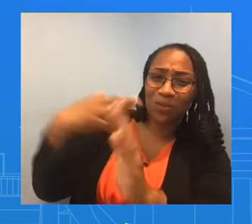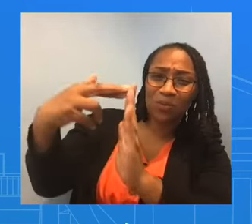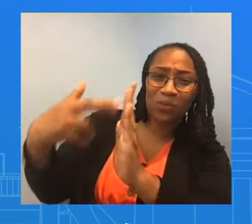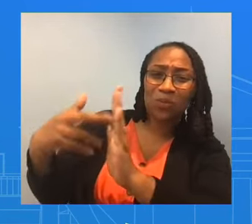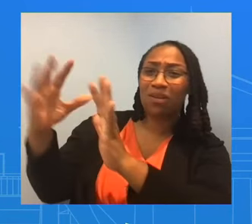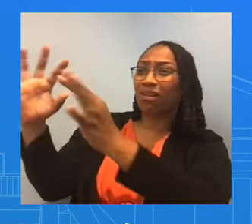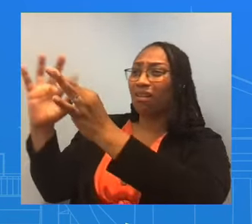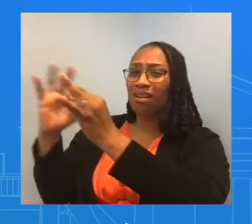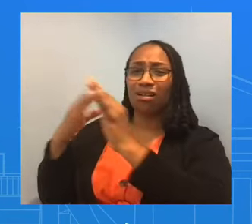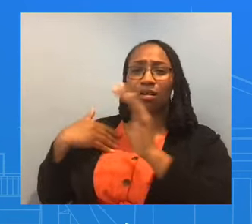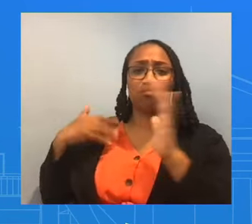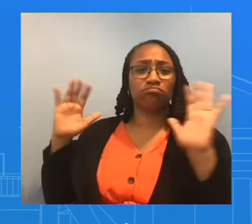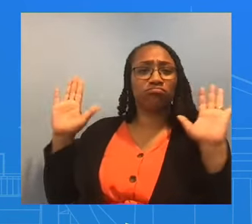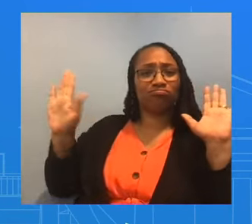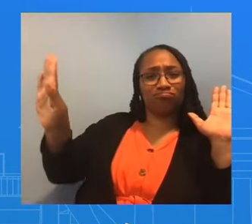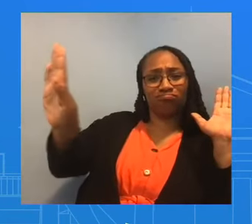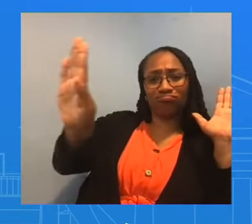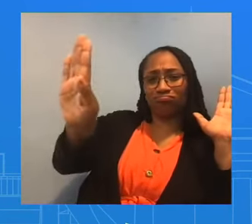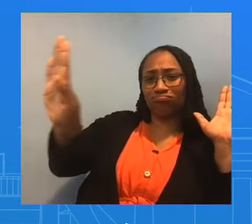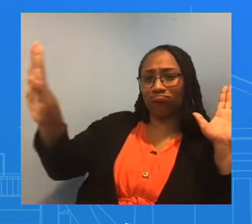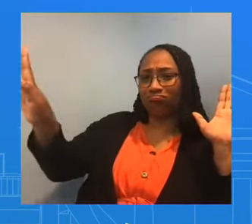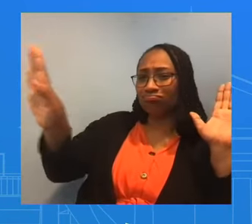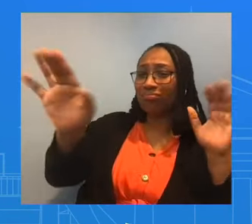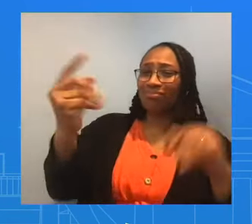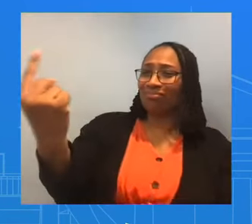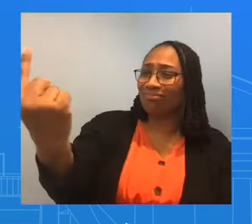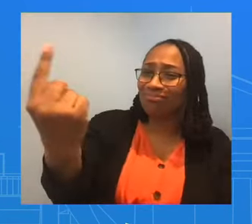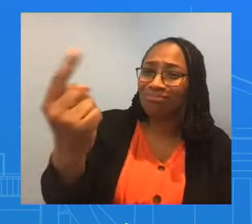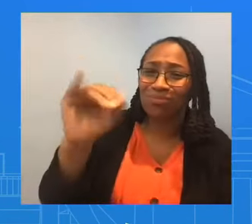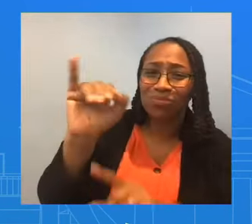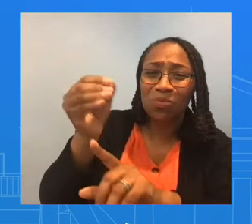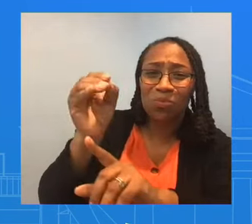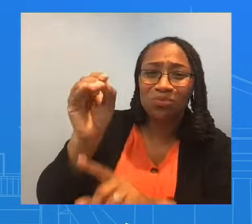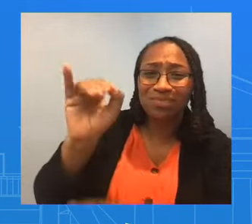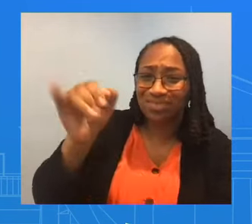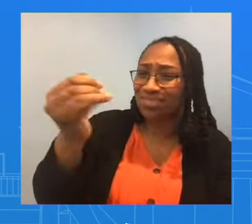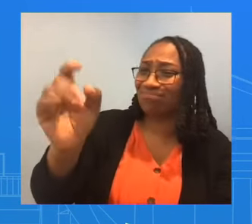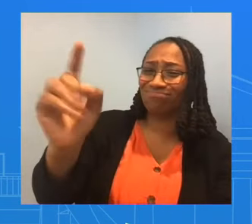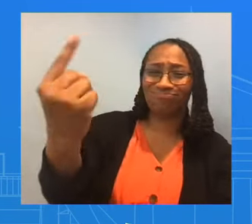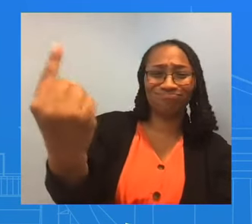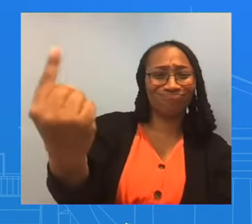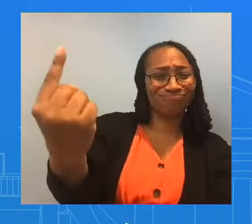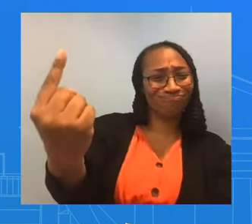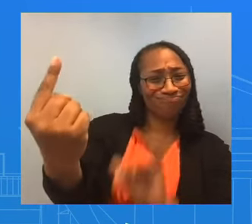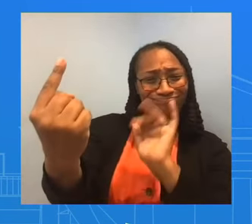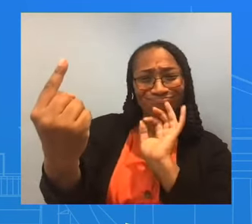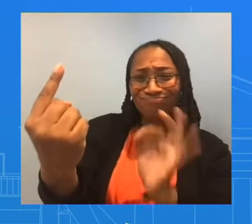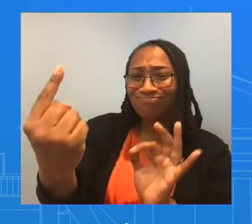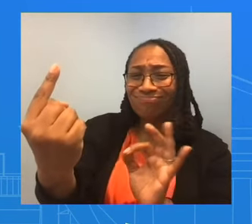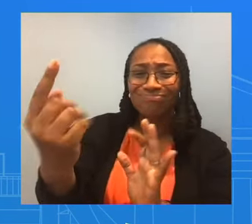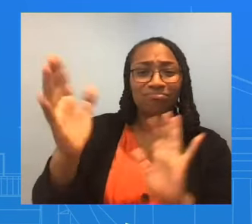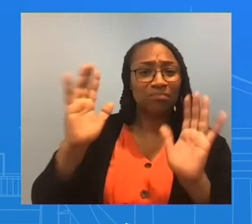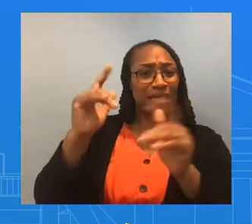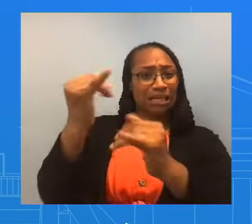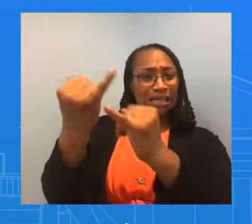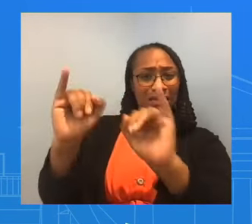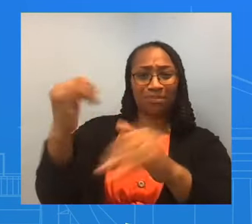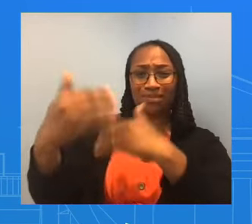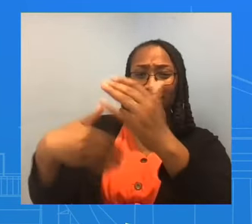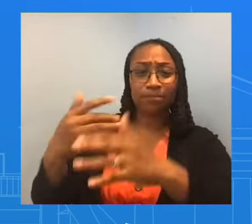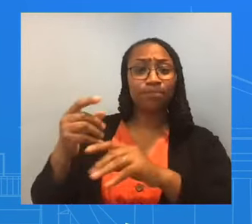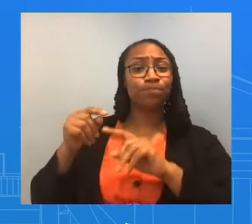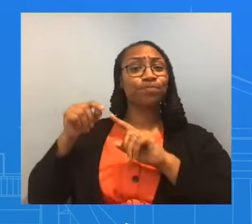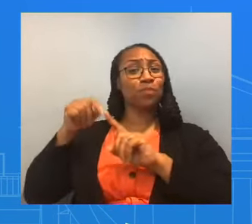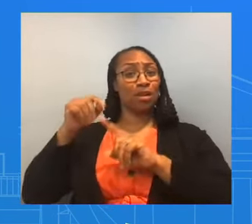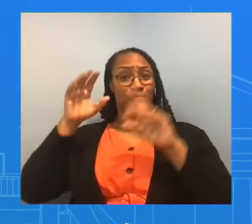administration. And we want to make sure, he particularly wants to make sure that we restore the integrity of the Department of Justice, that we do